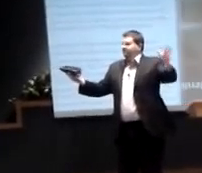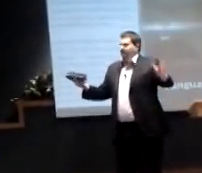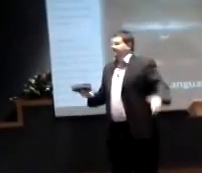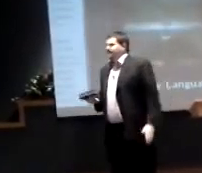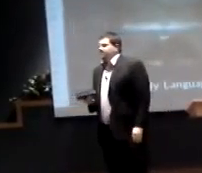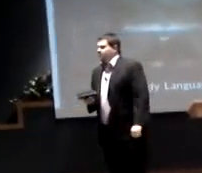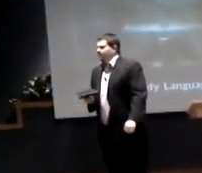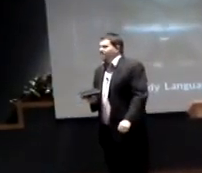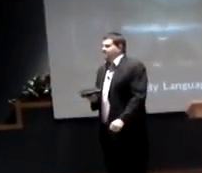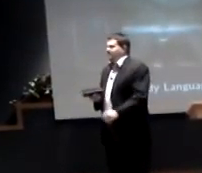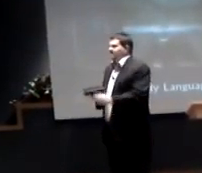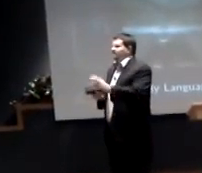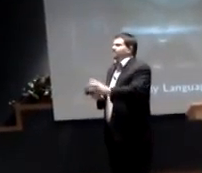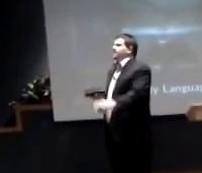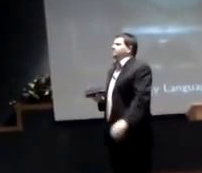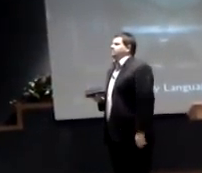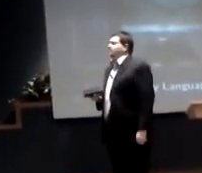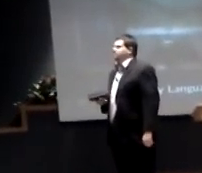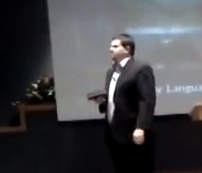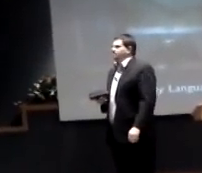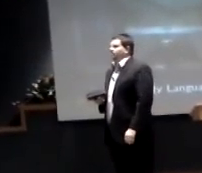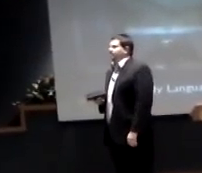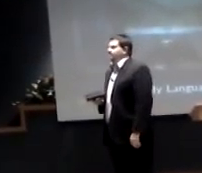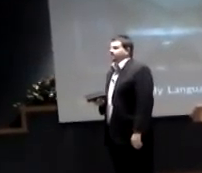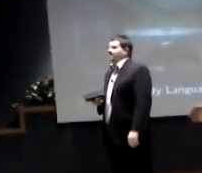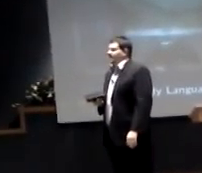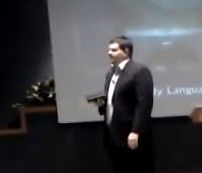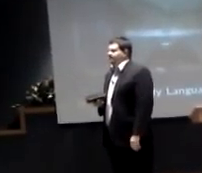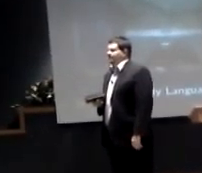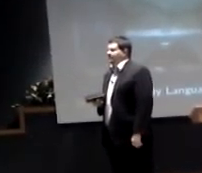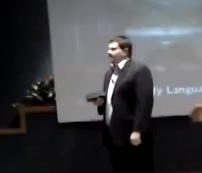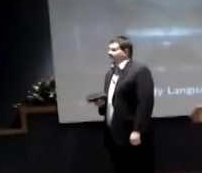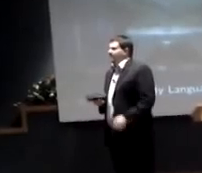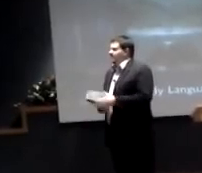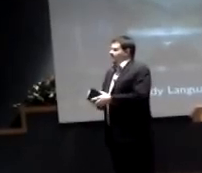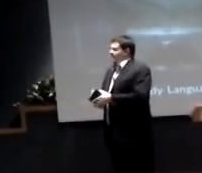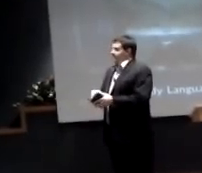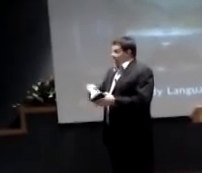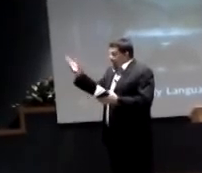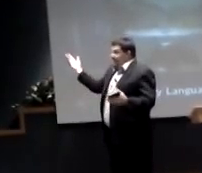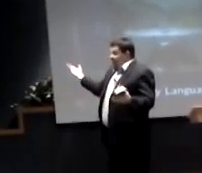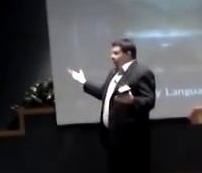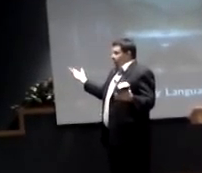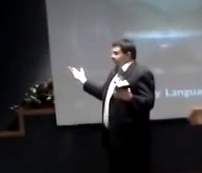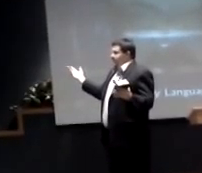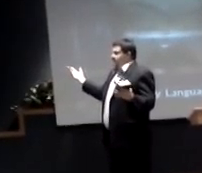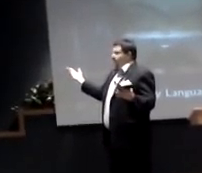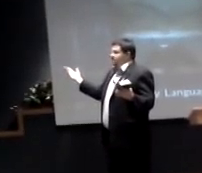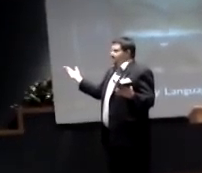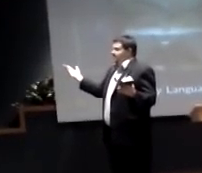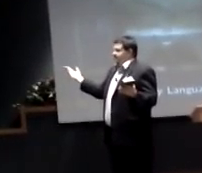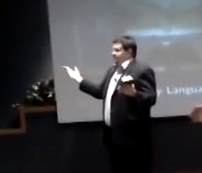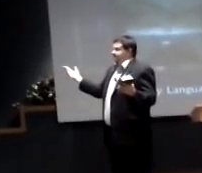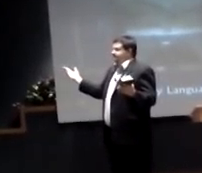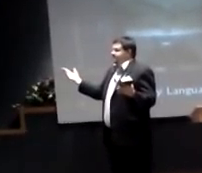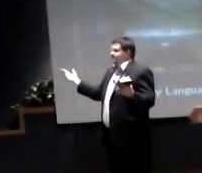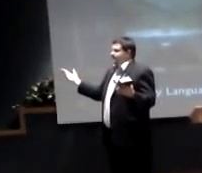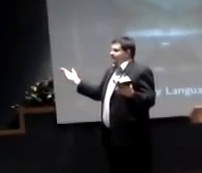it doesn't surprise me to get an invitation to go somewhere sometime. And I can fall in that as well as